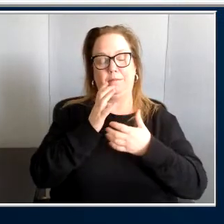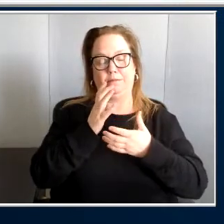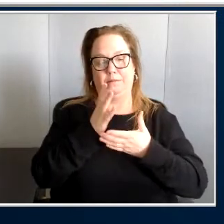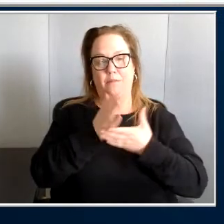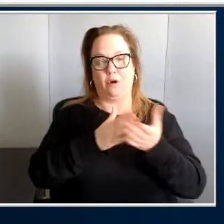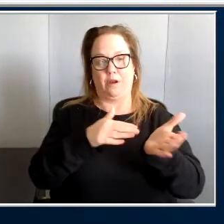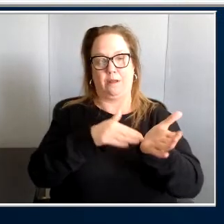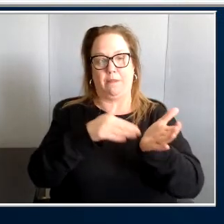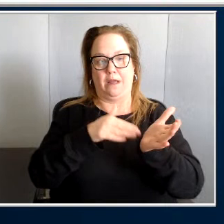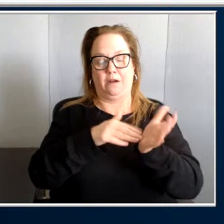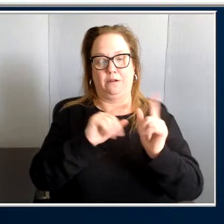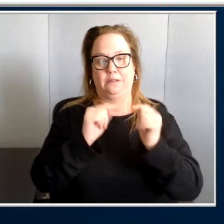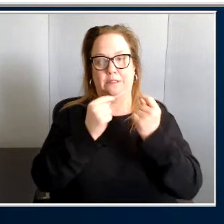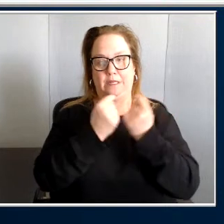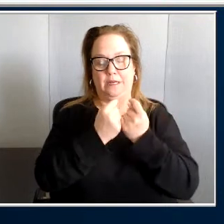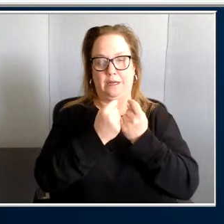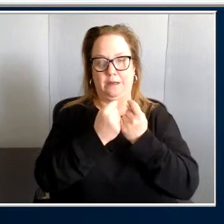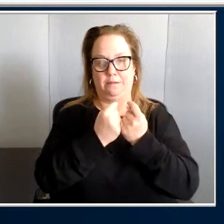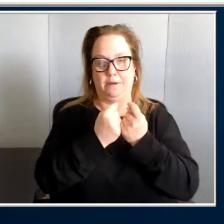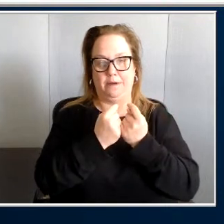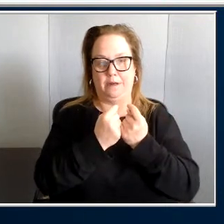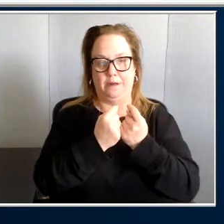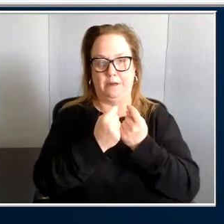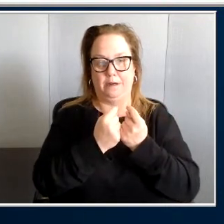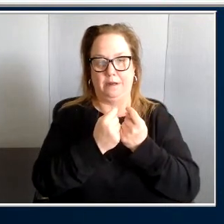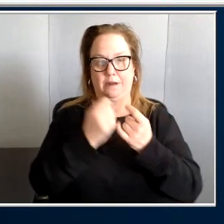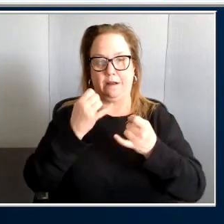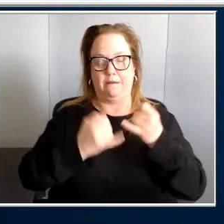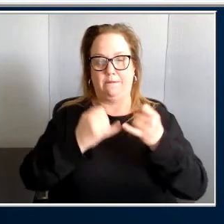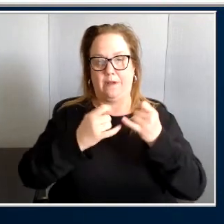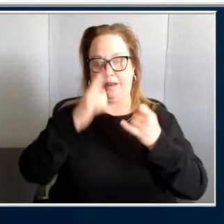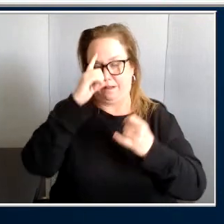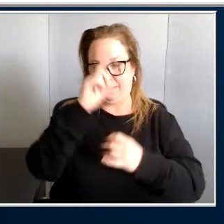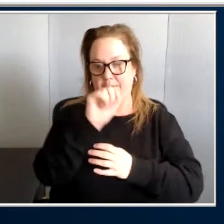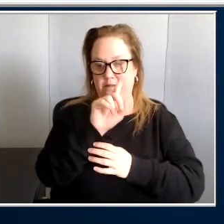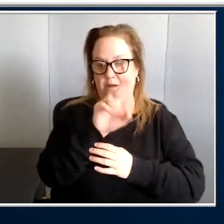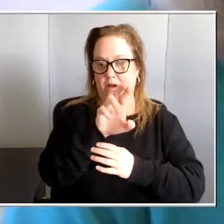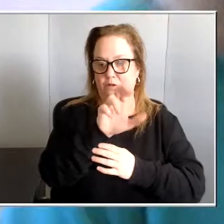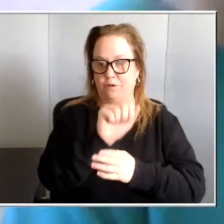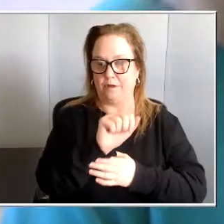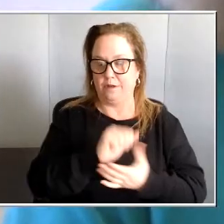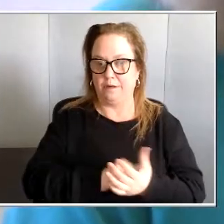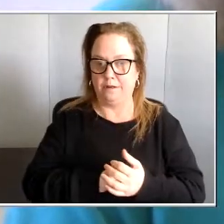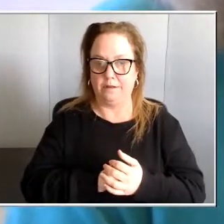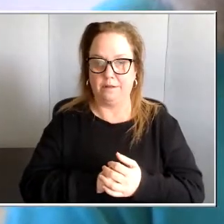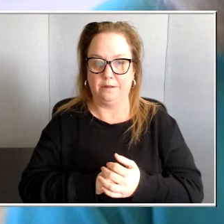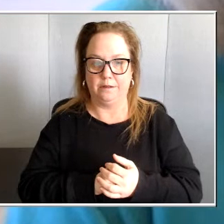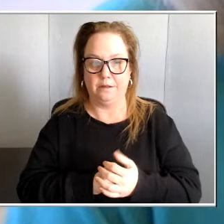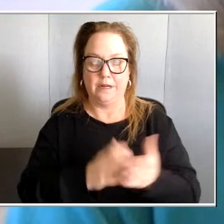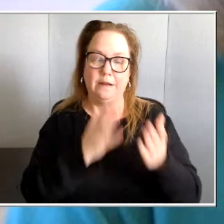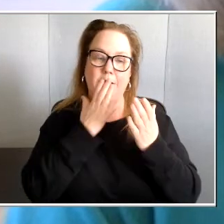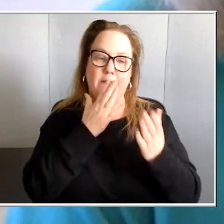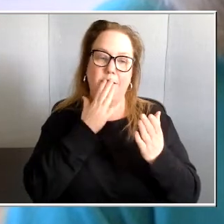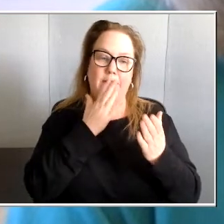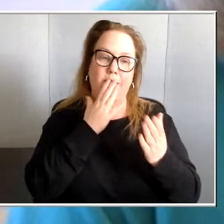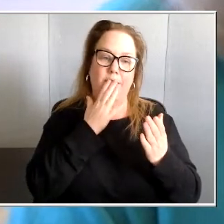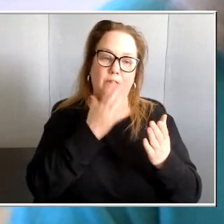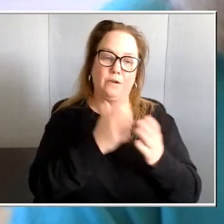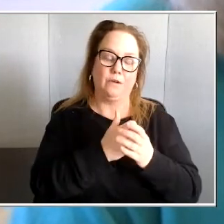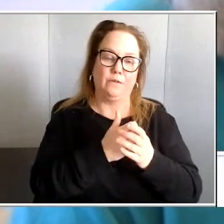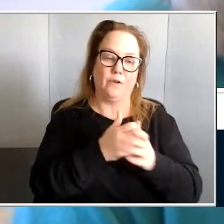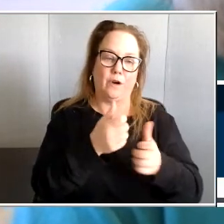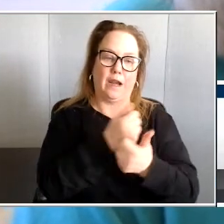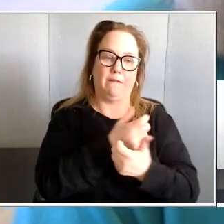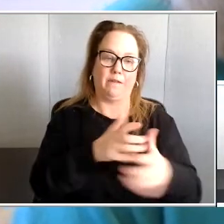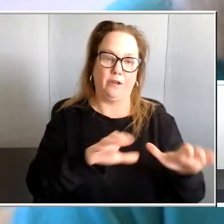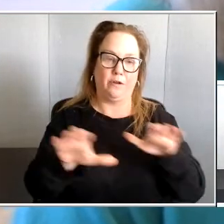you here at the University of Kansas Health System. Final thoughts, Audra? Well, just thank you for everything you